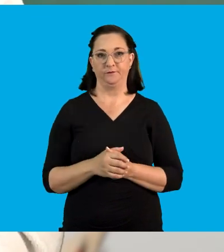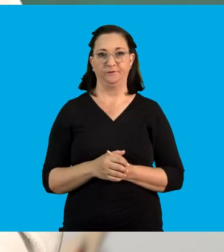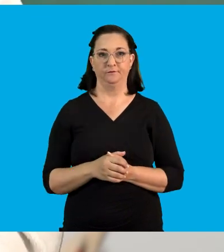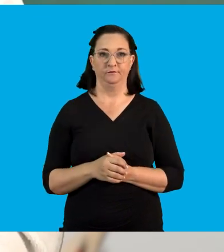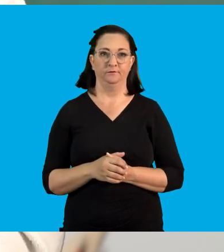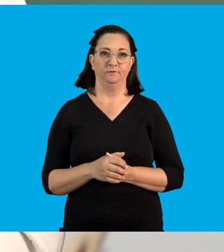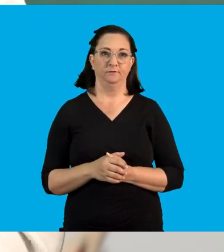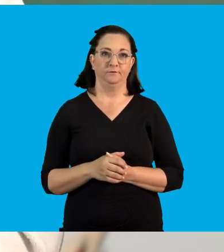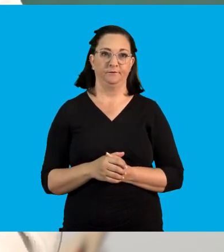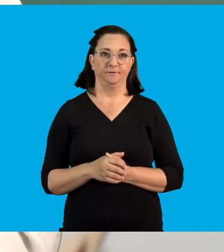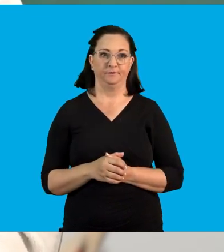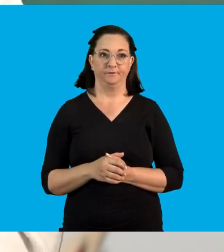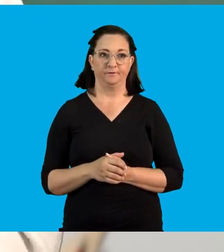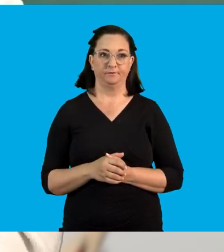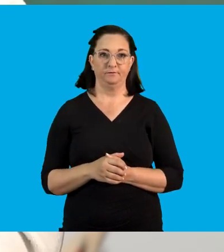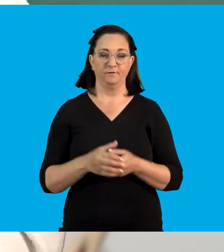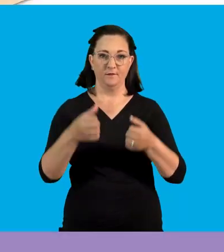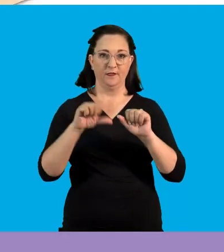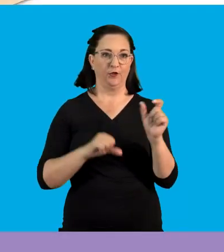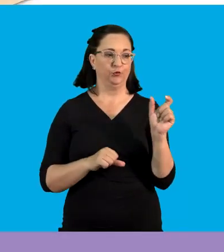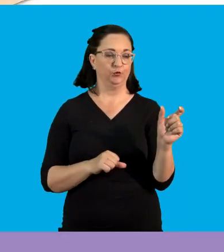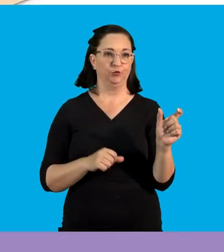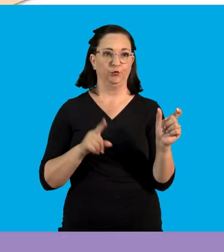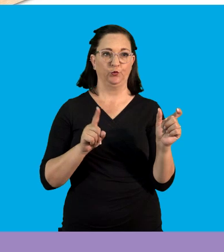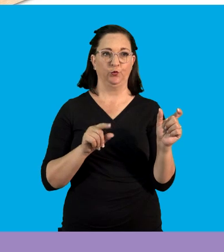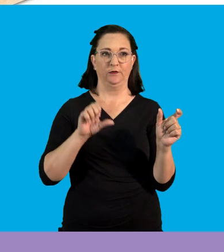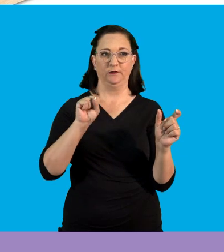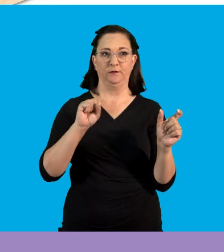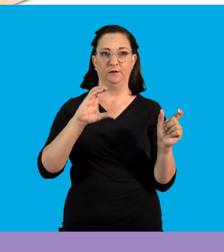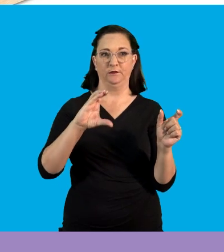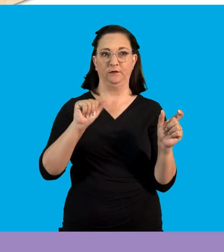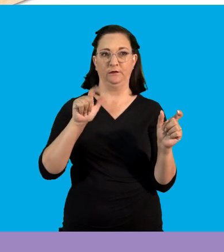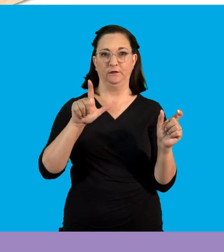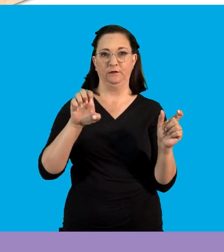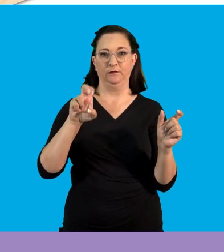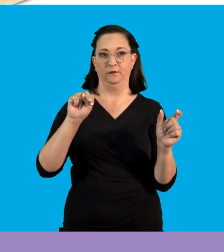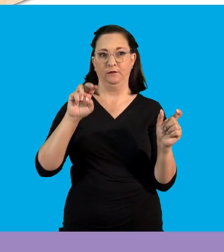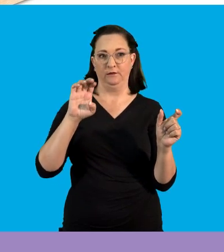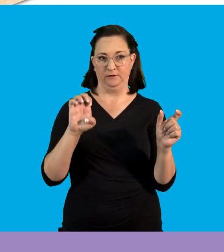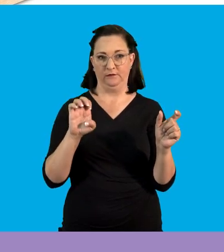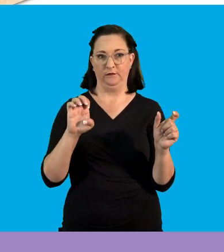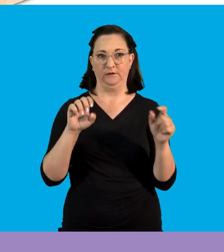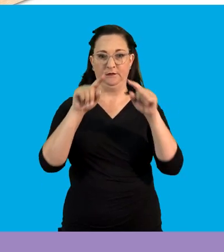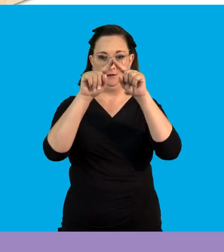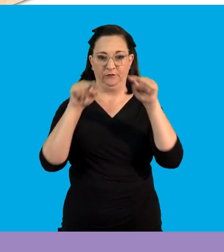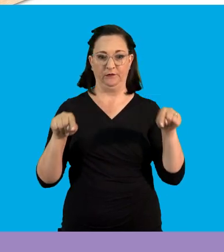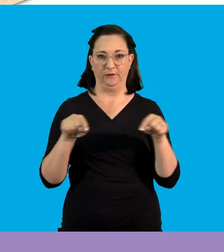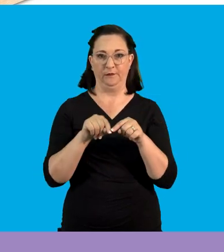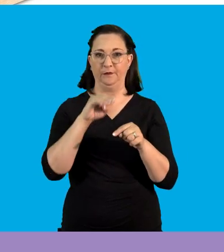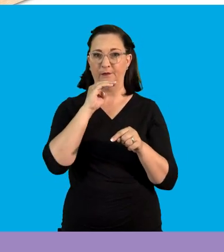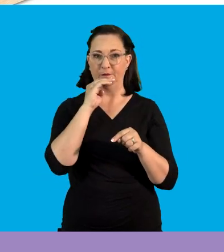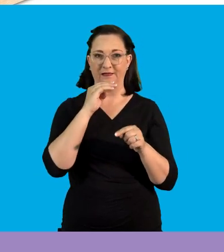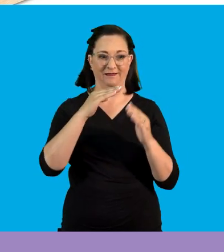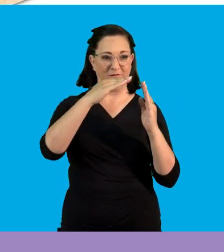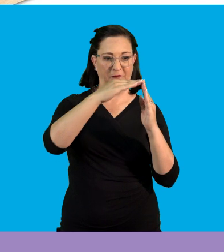an equilateral triangle. Let's look at the next one. It's a scalene triangle. The scalene means none of